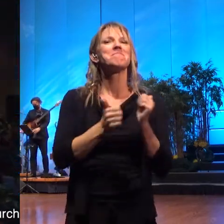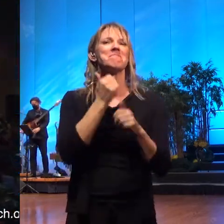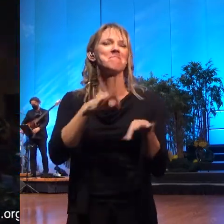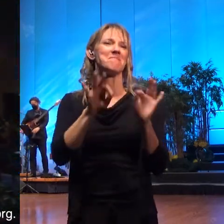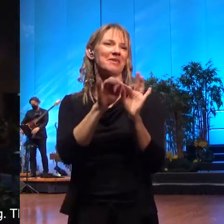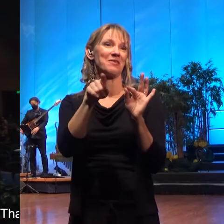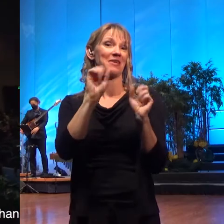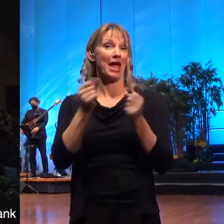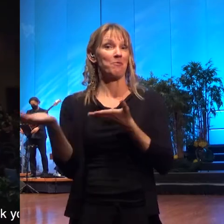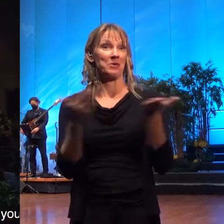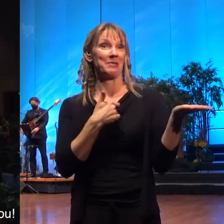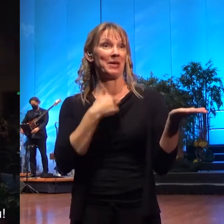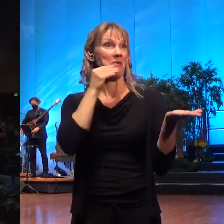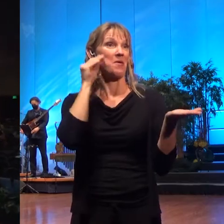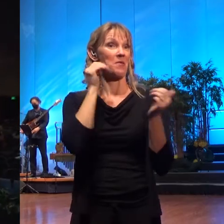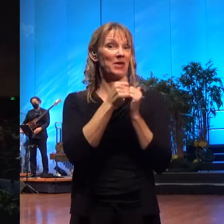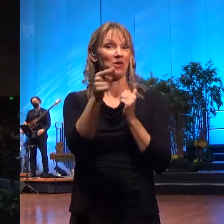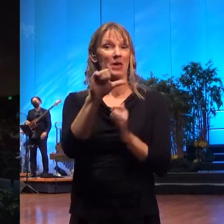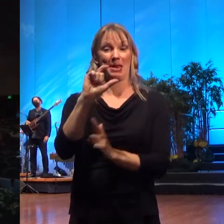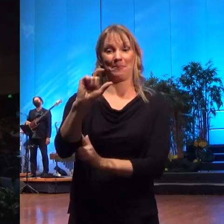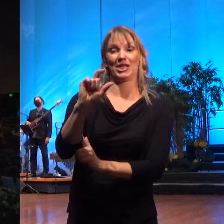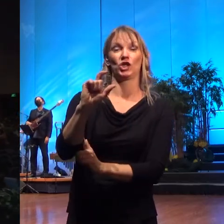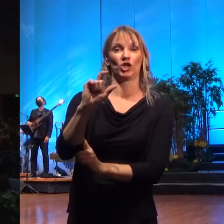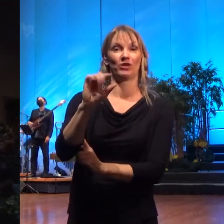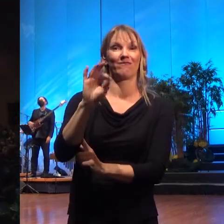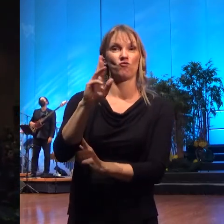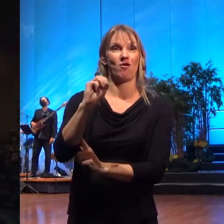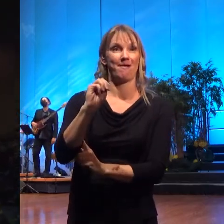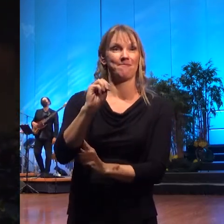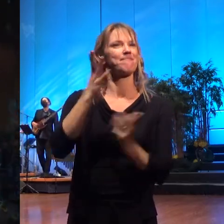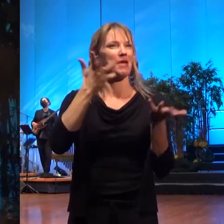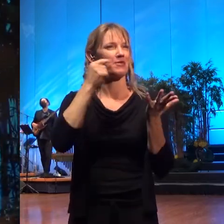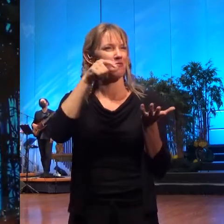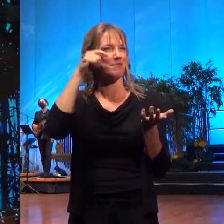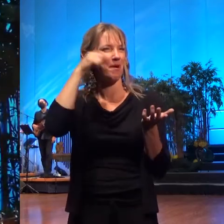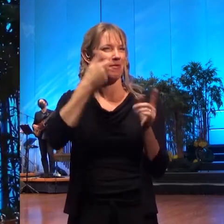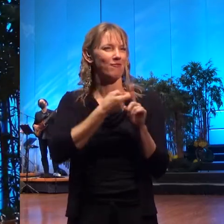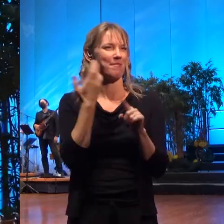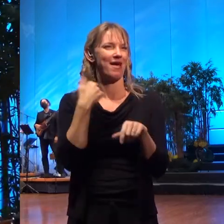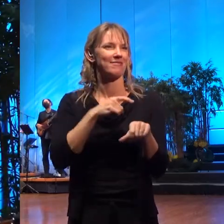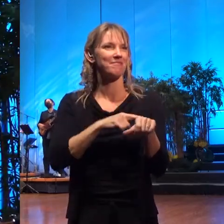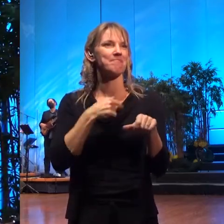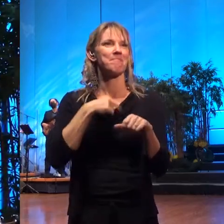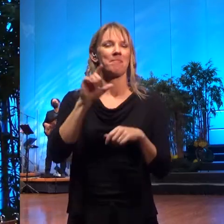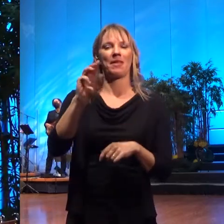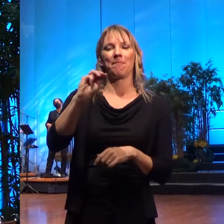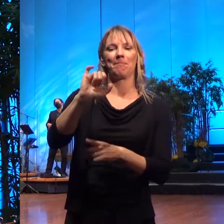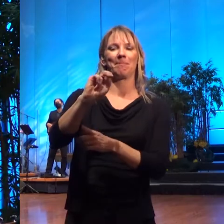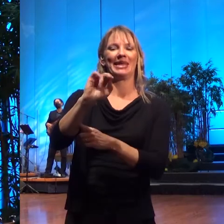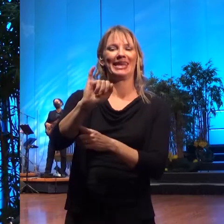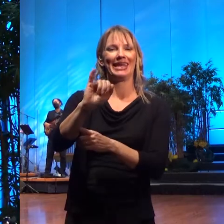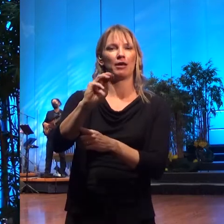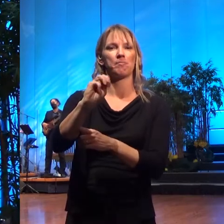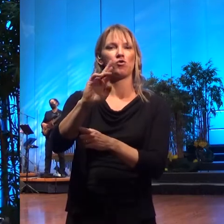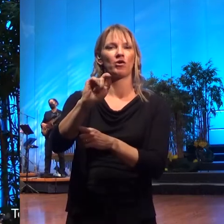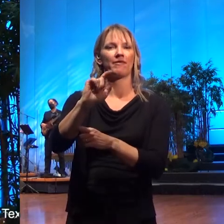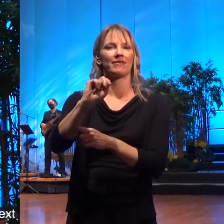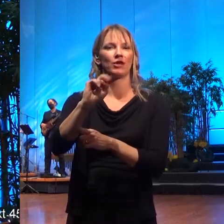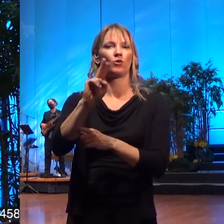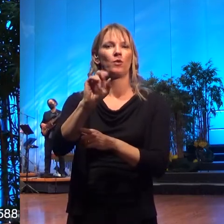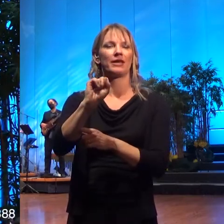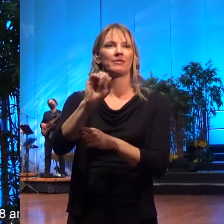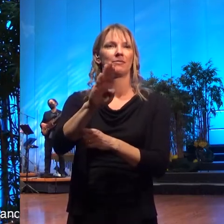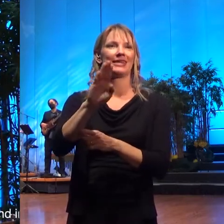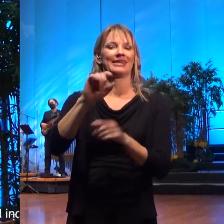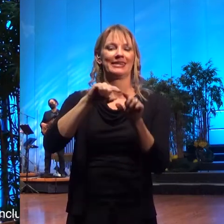can actually take me home with you today in miniaturized form. You may remember these from last time. This is the Mini Martin USB stick. He